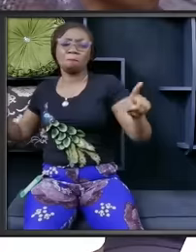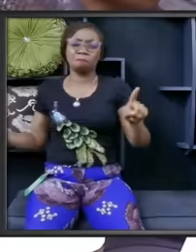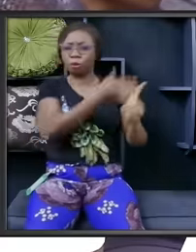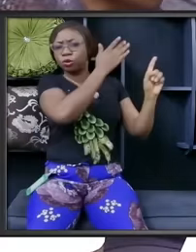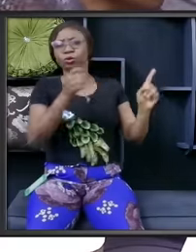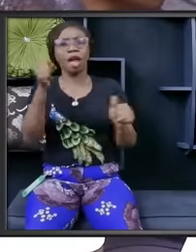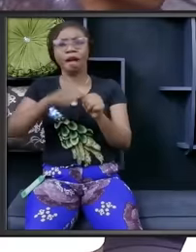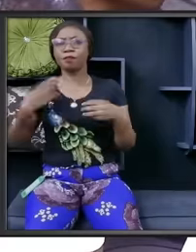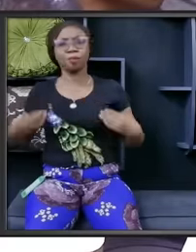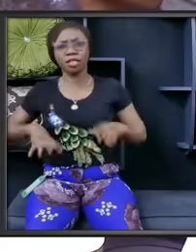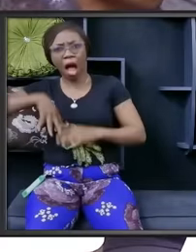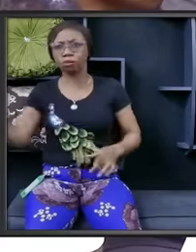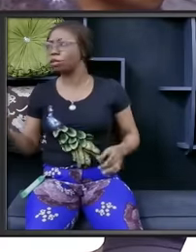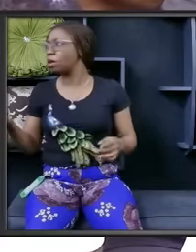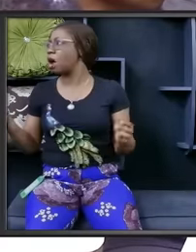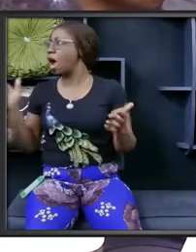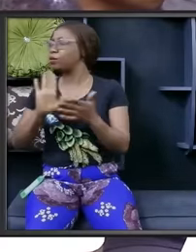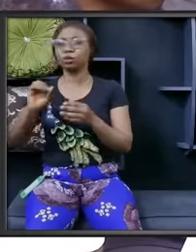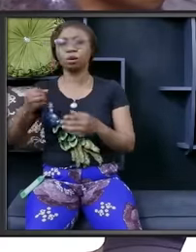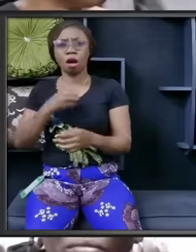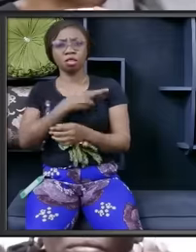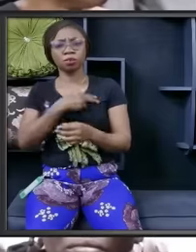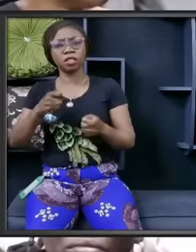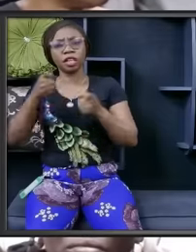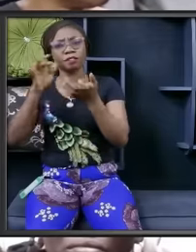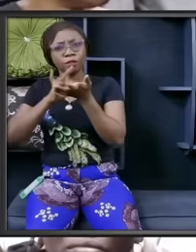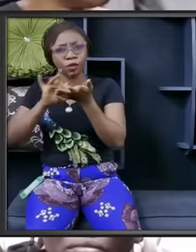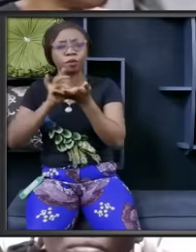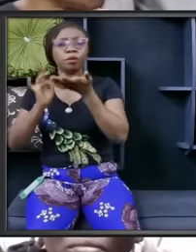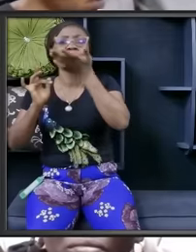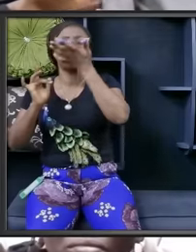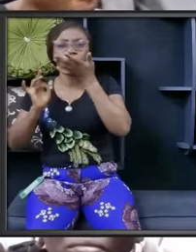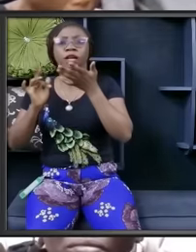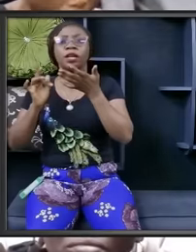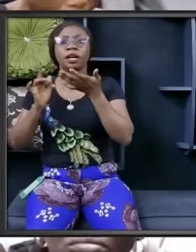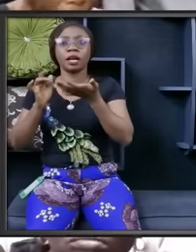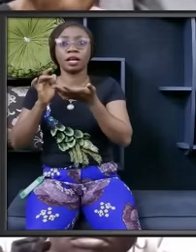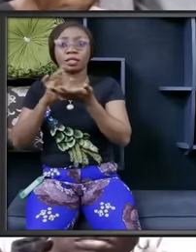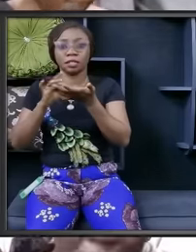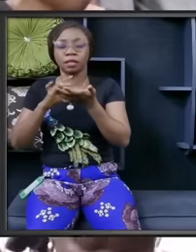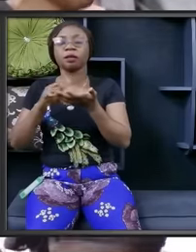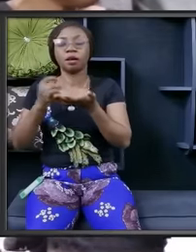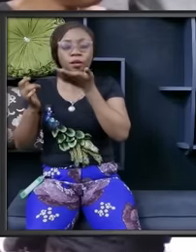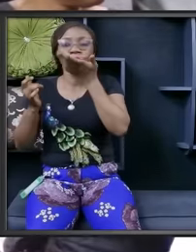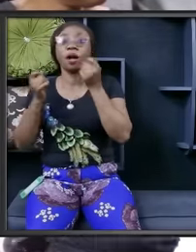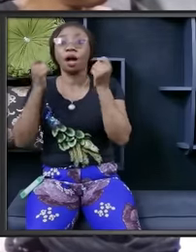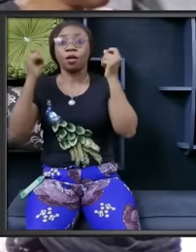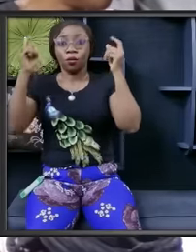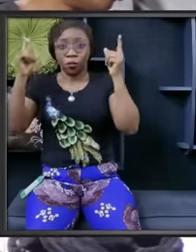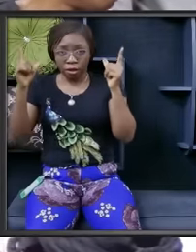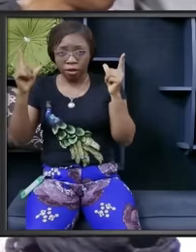Now I can't reach hospital. They can't give me some drugs. I can't, they resuscitate me. So I can't